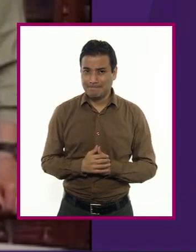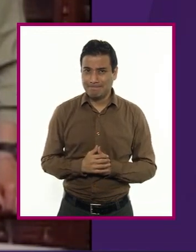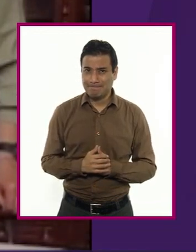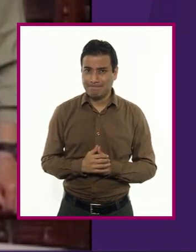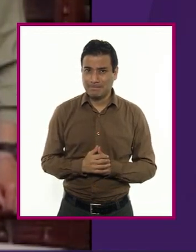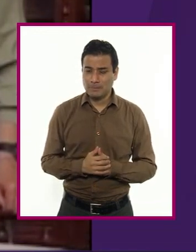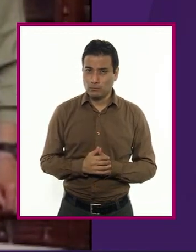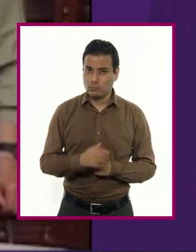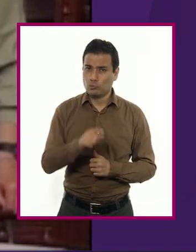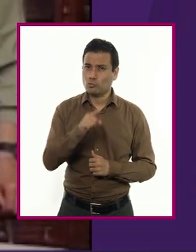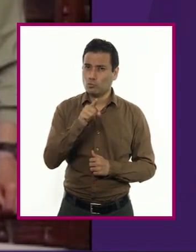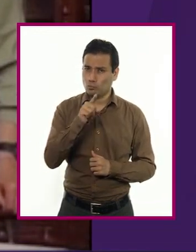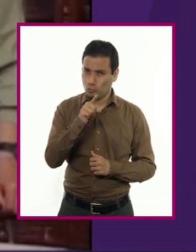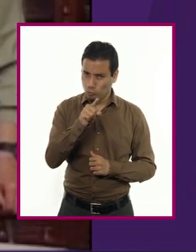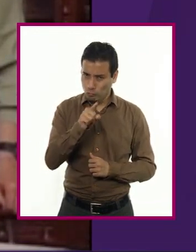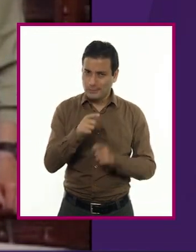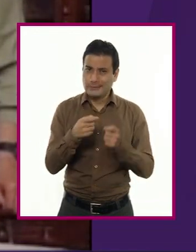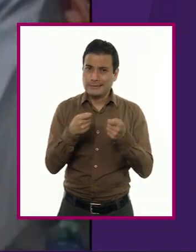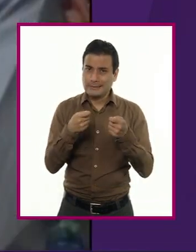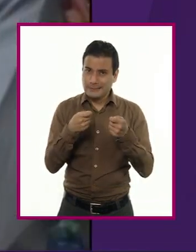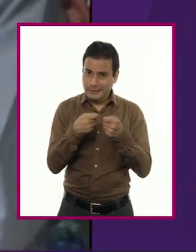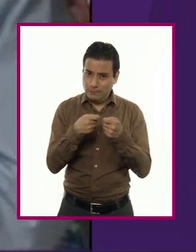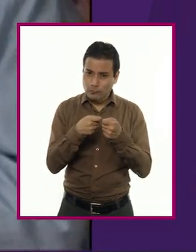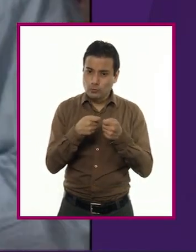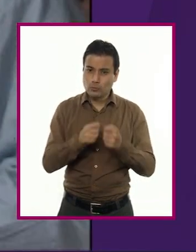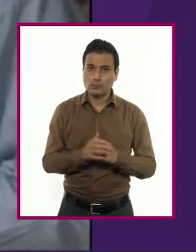you are very nervous. You need a rest.